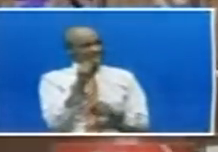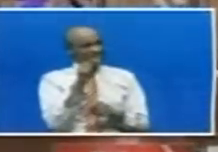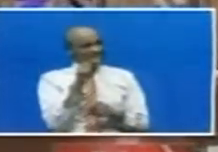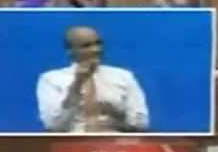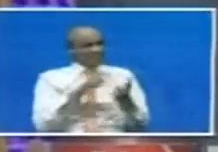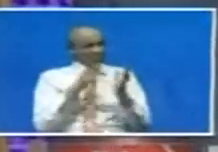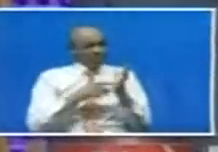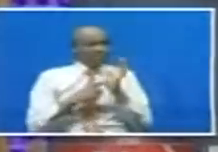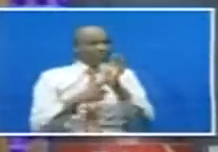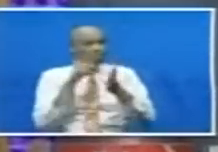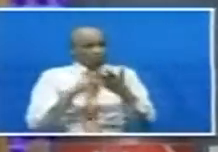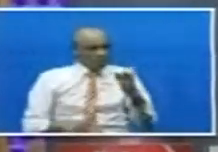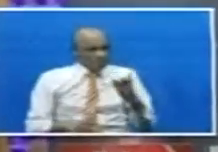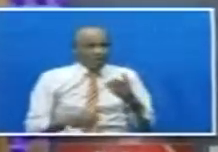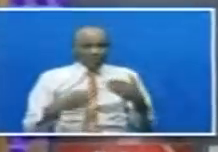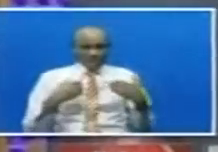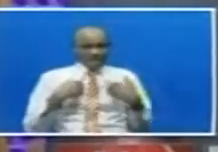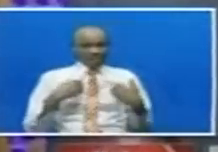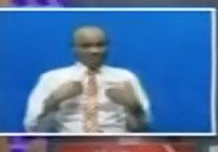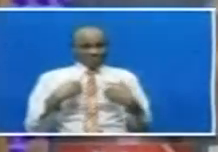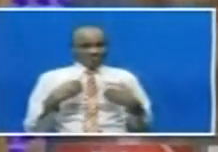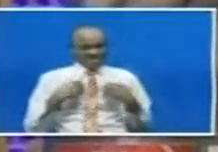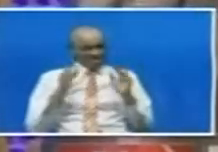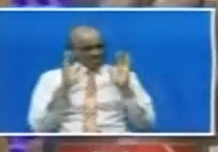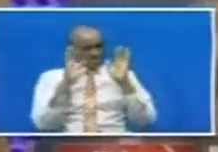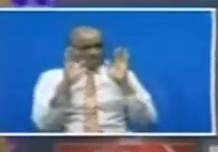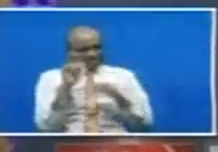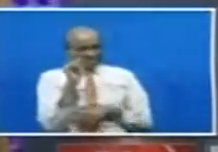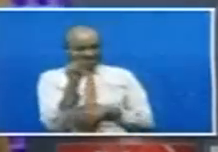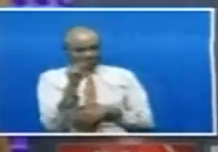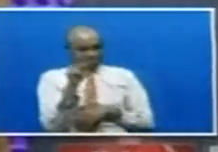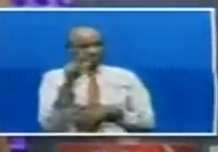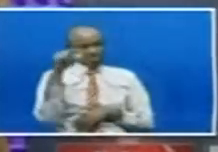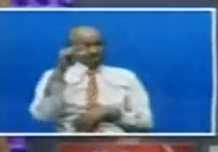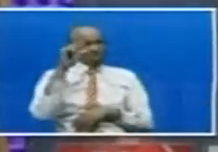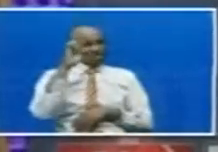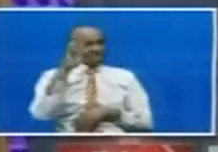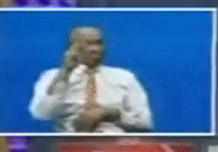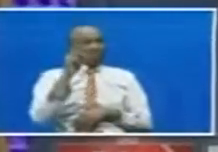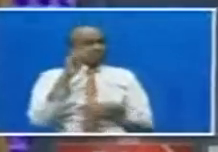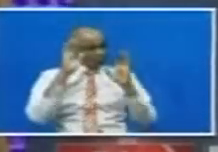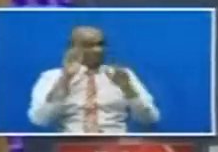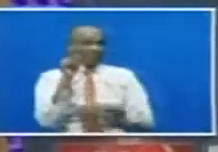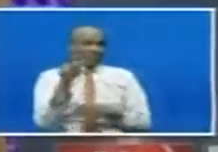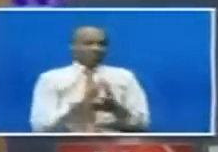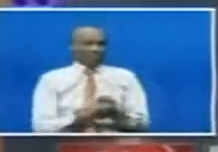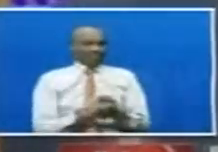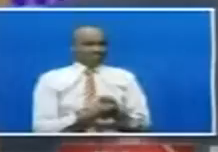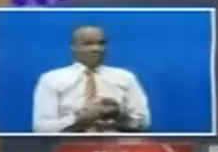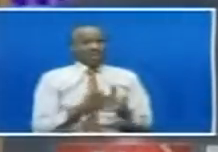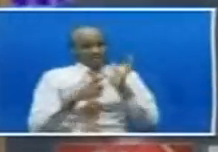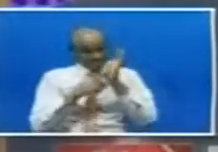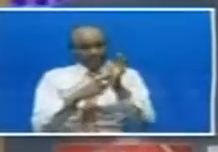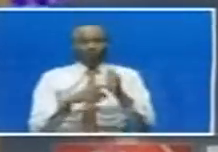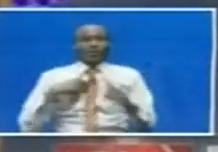to indicate there is a gem in this appointment. Can go further. Let's pick